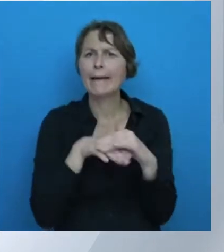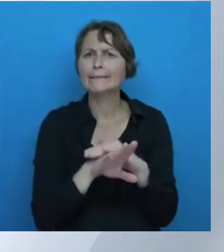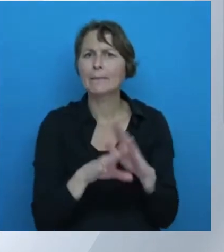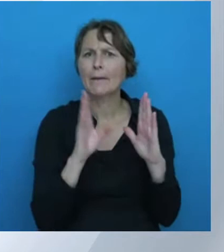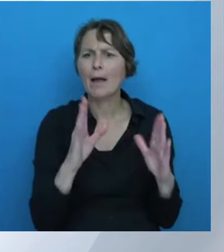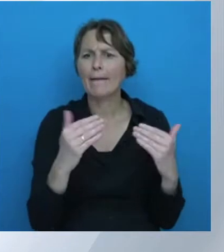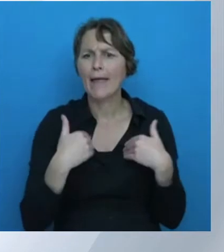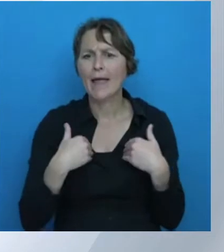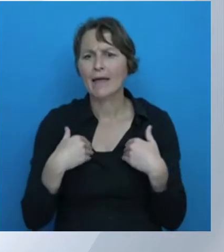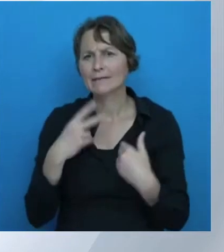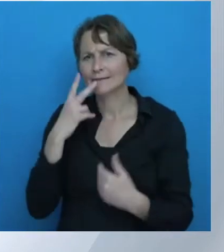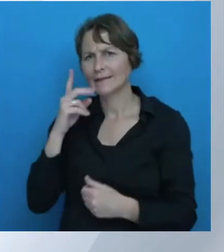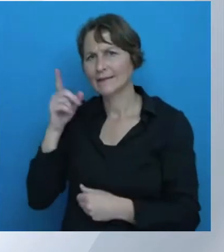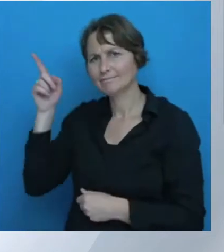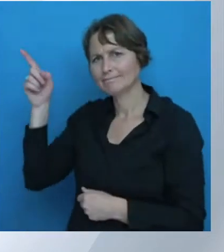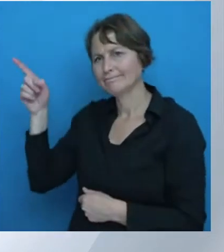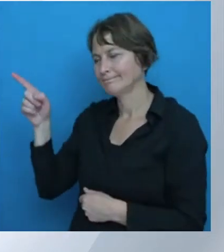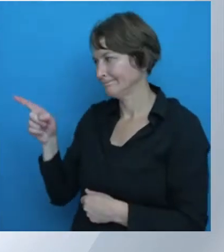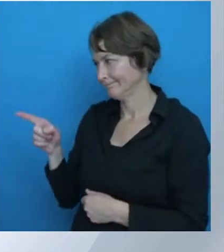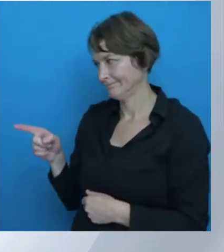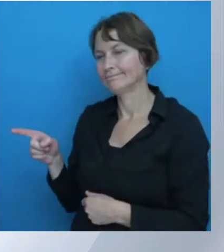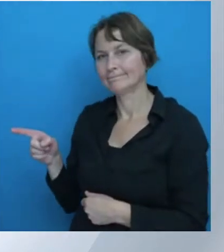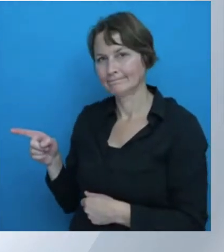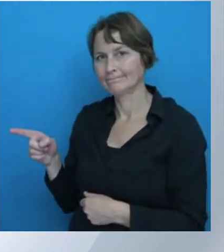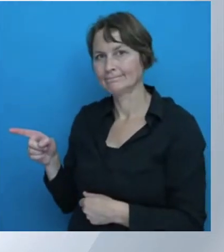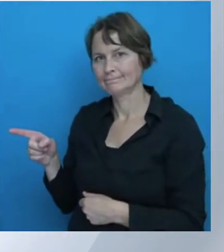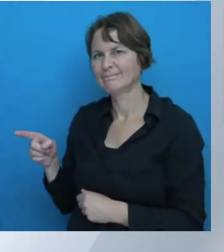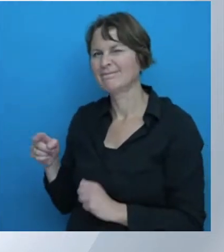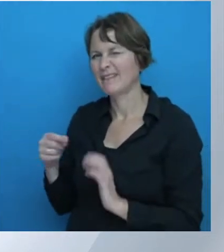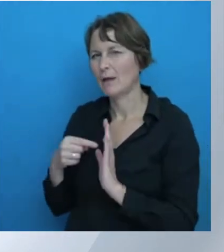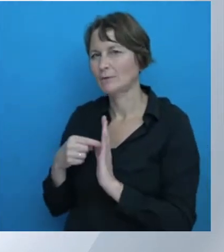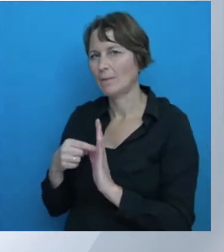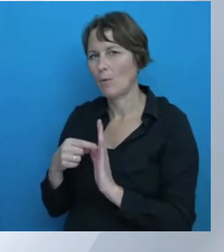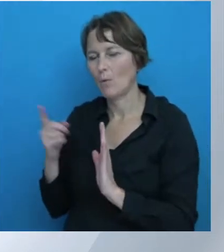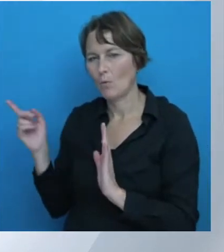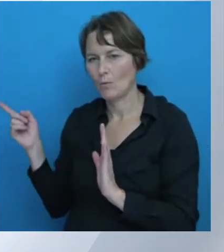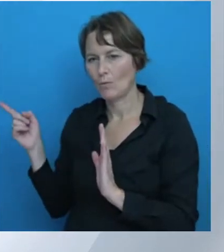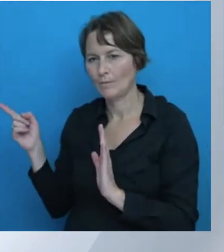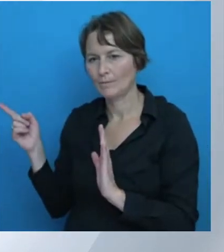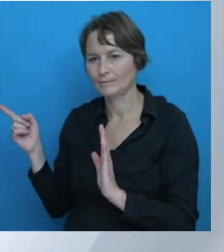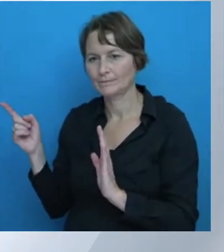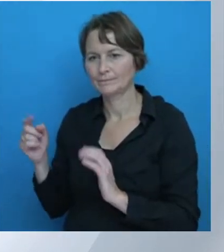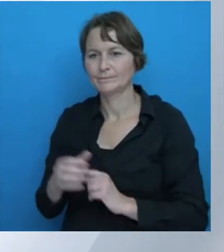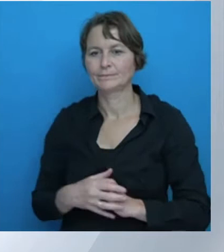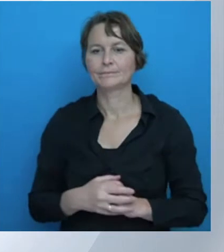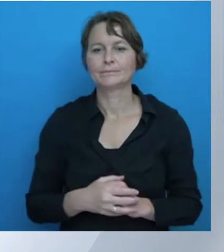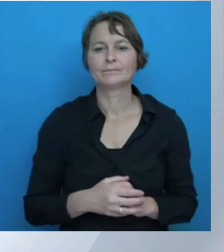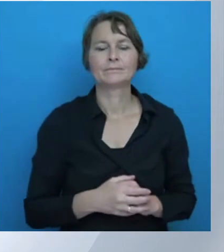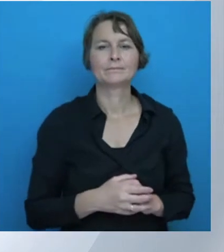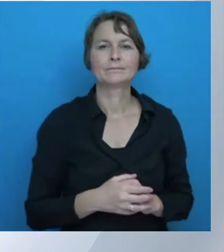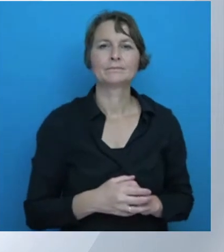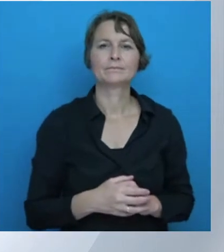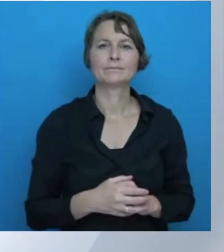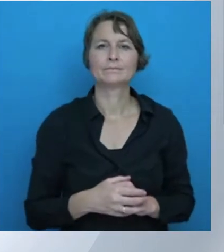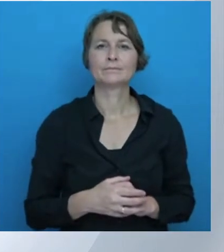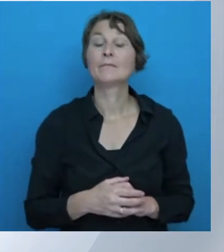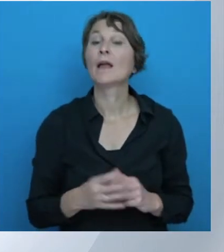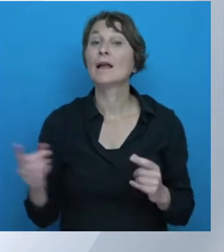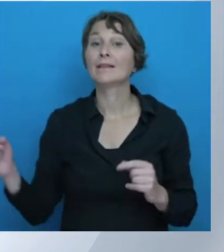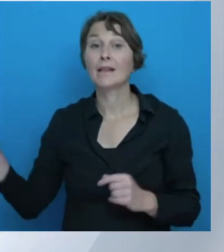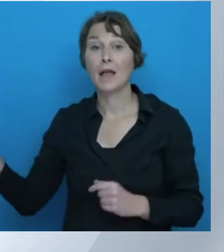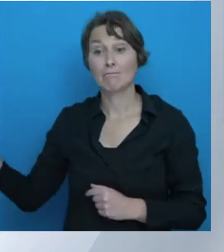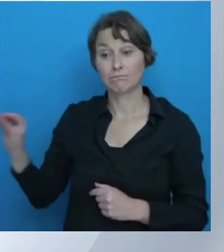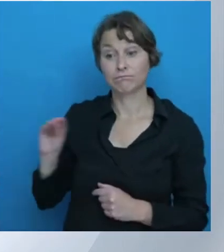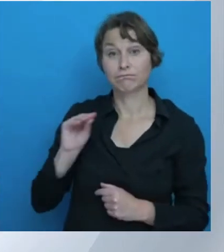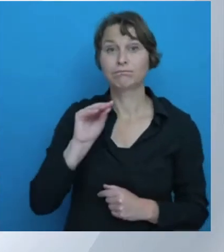now. You can go to github.com. We're going to do a demo on this now, X pipeline samples. And it brings back into DevOps in an accessible